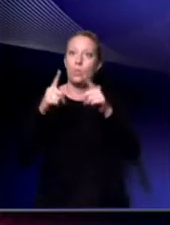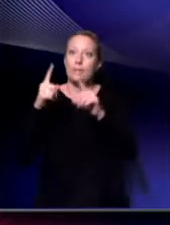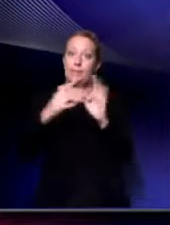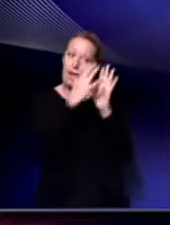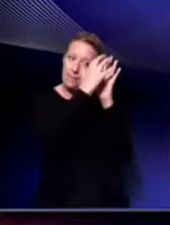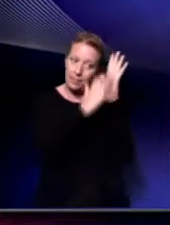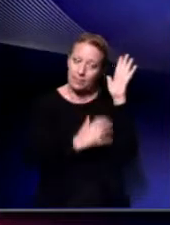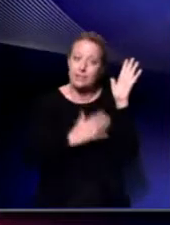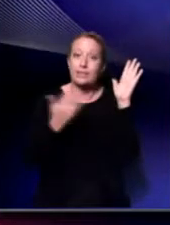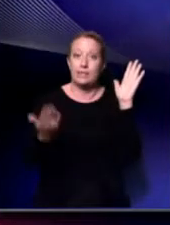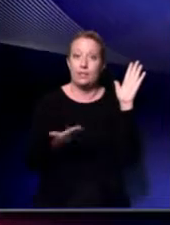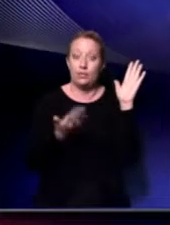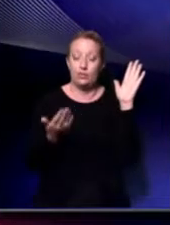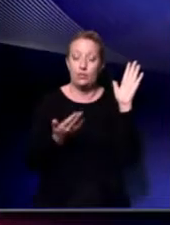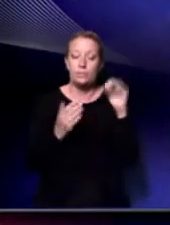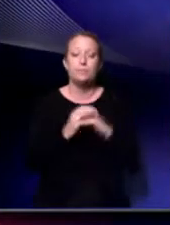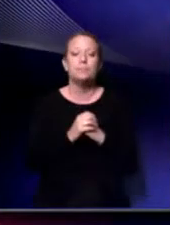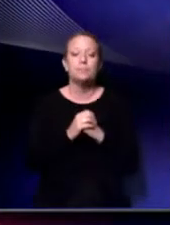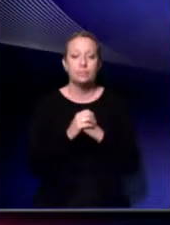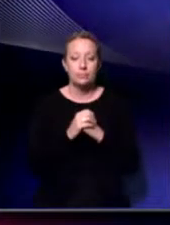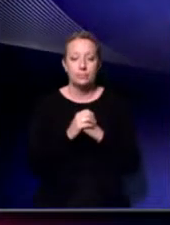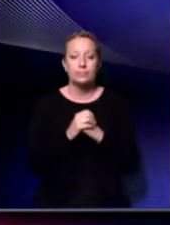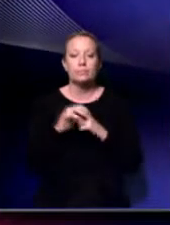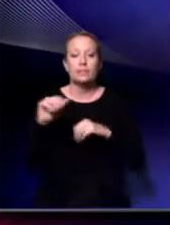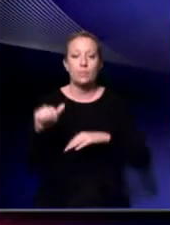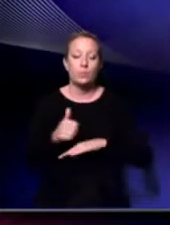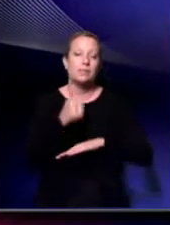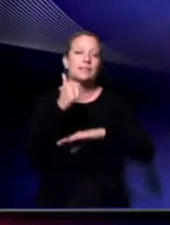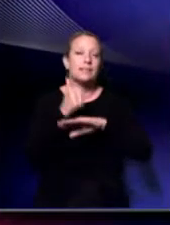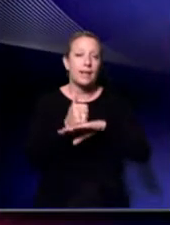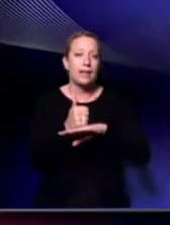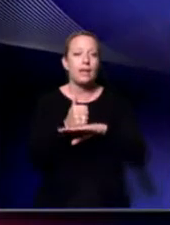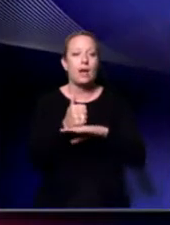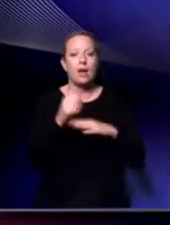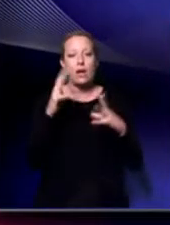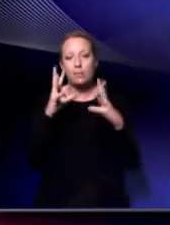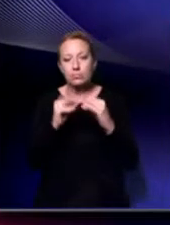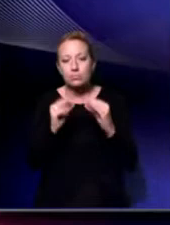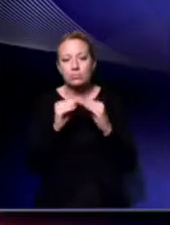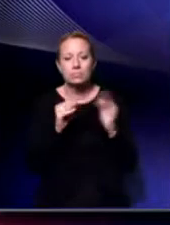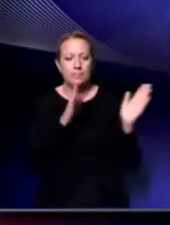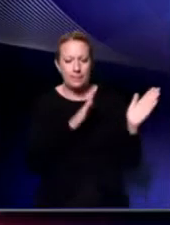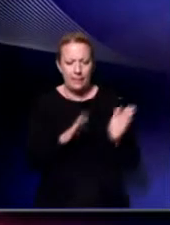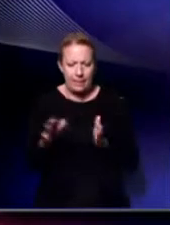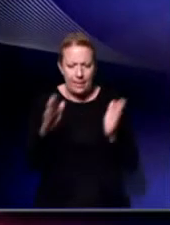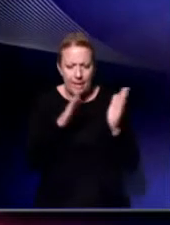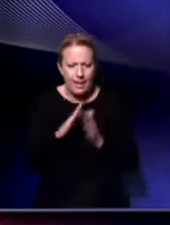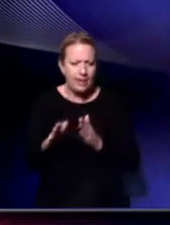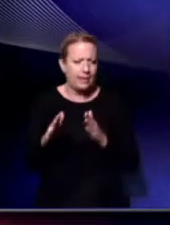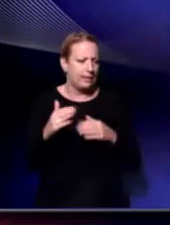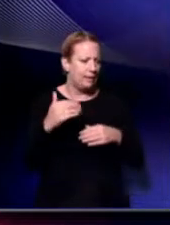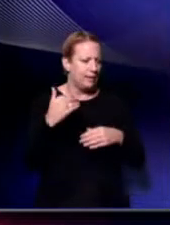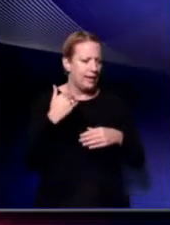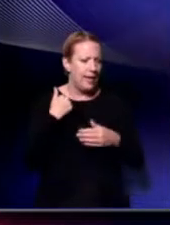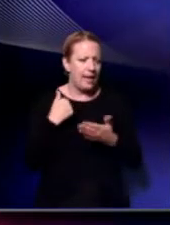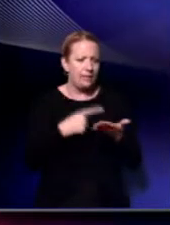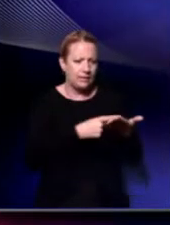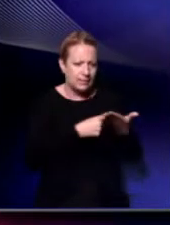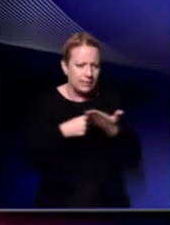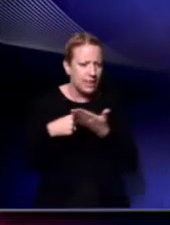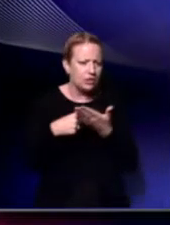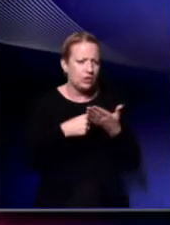We're setting up succession planning. There's some conversations internally starting very soon